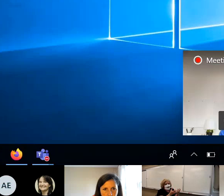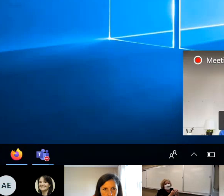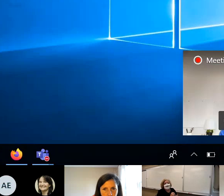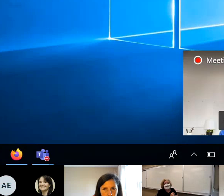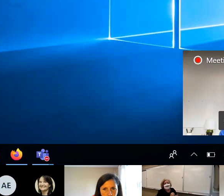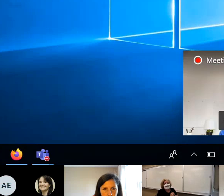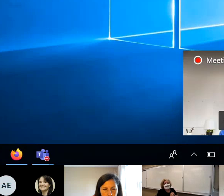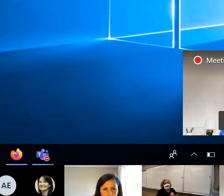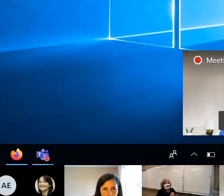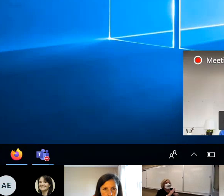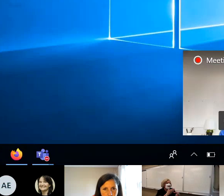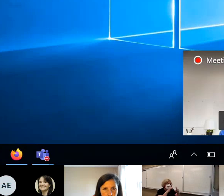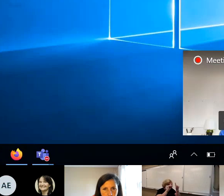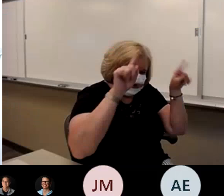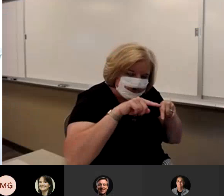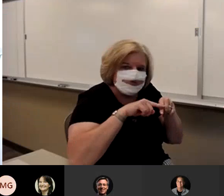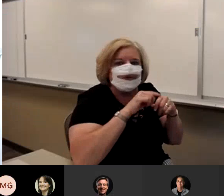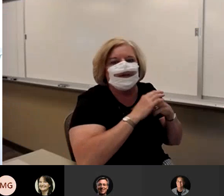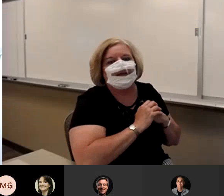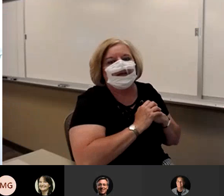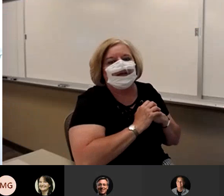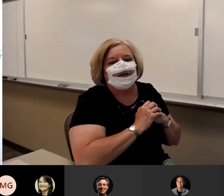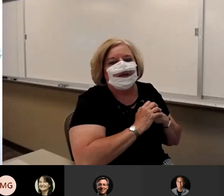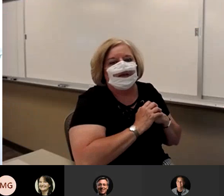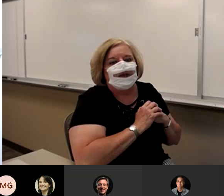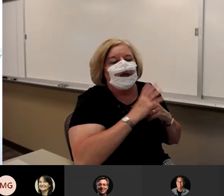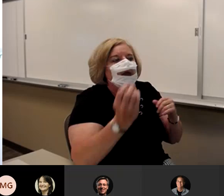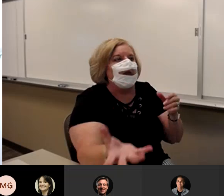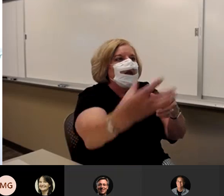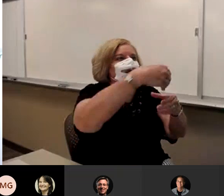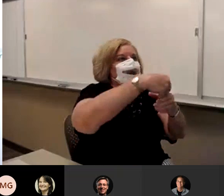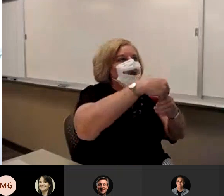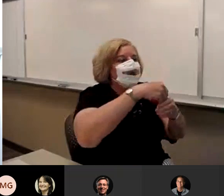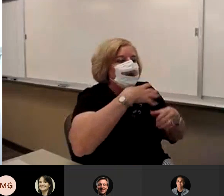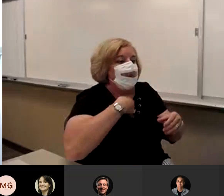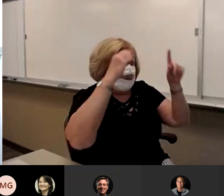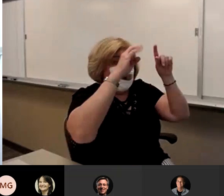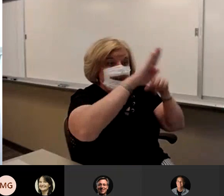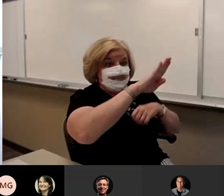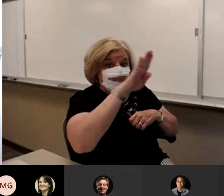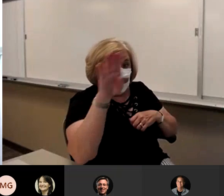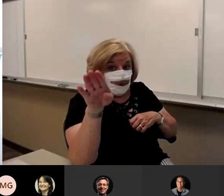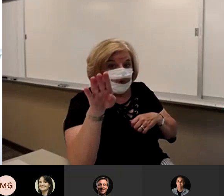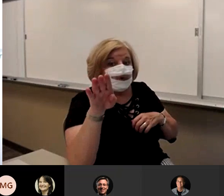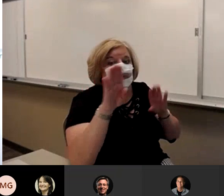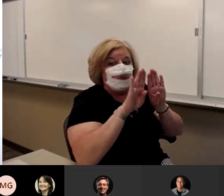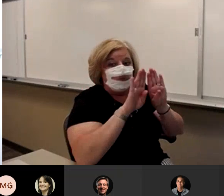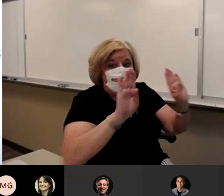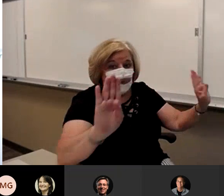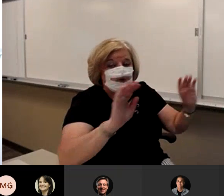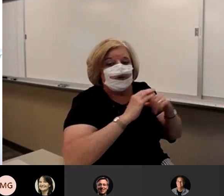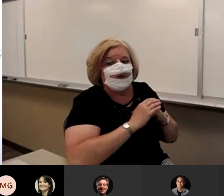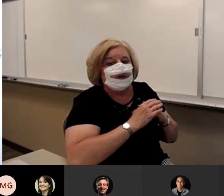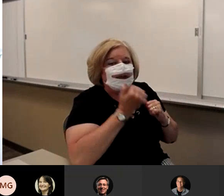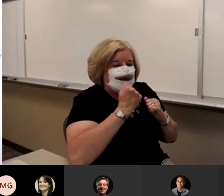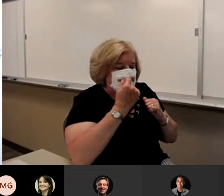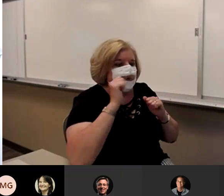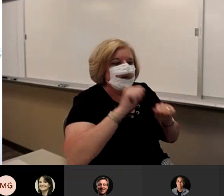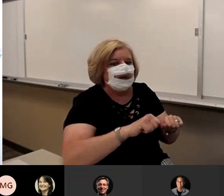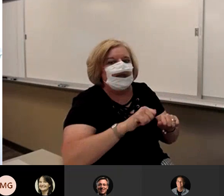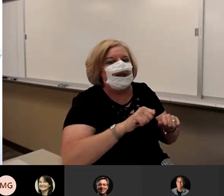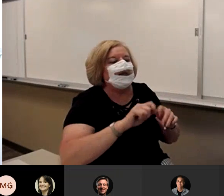can share a screen and then loading whiteboard. And so once the whiteboard, I think Cheryl loaded this, then anybody can grab a